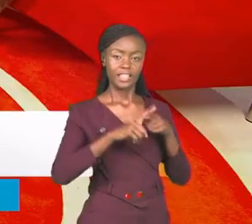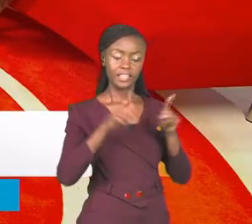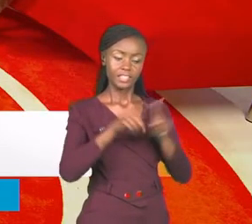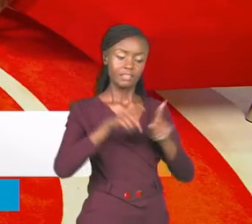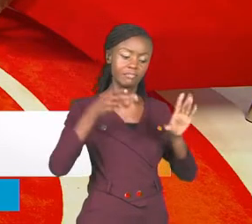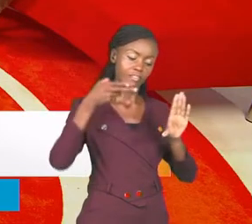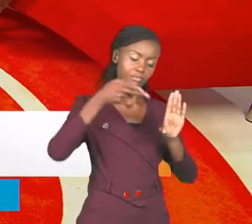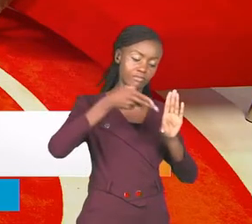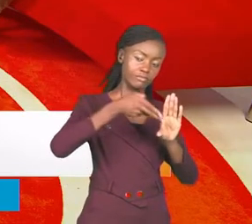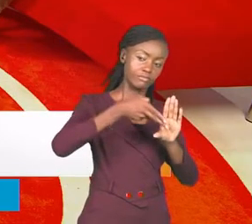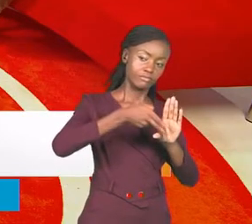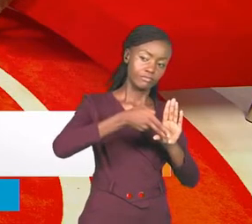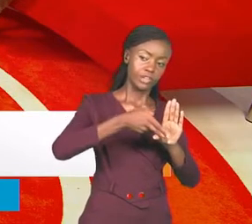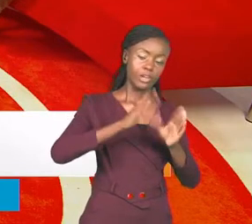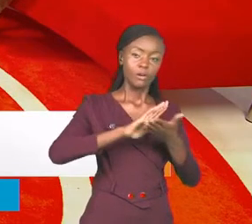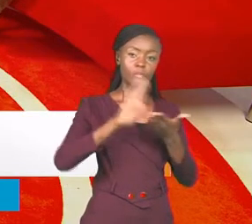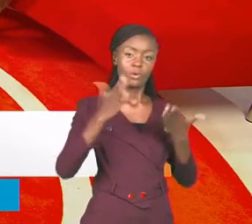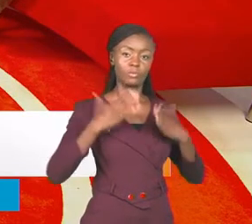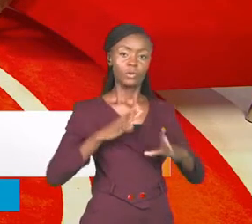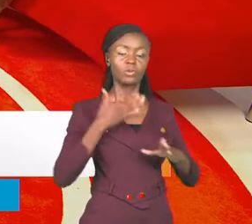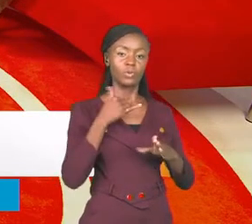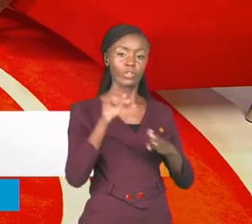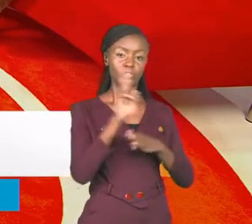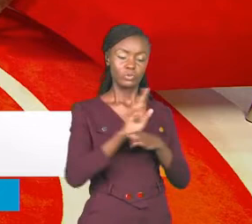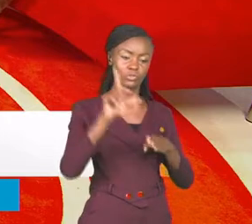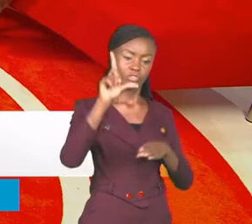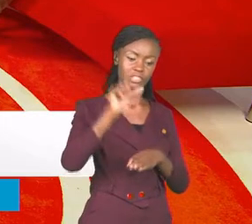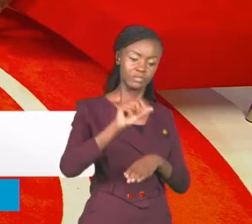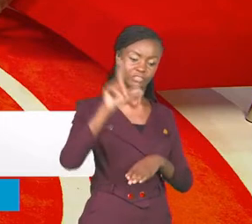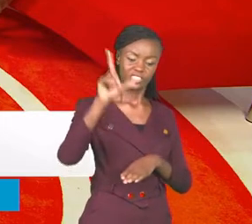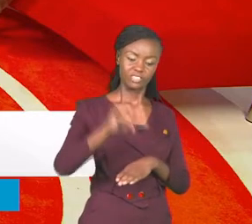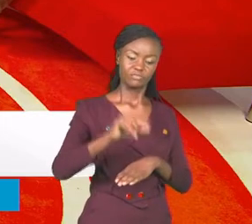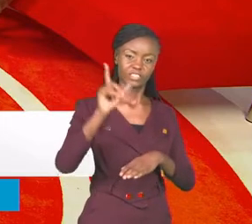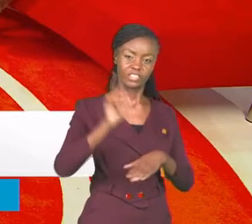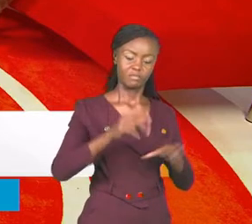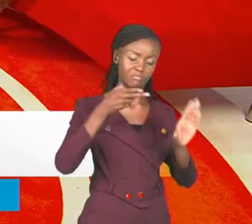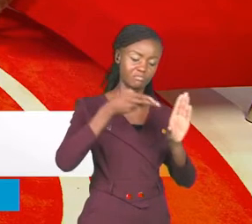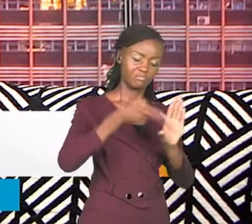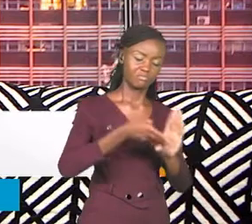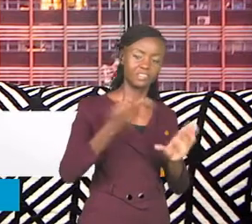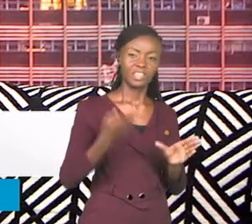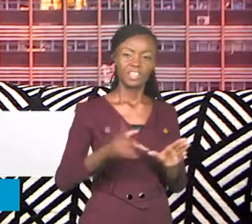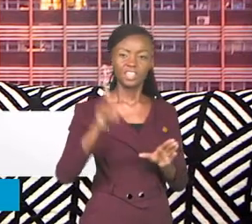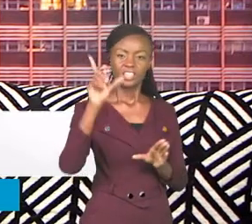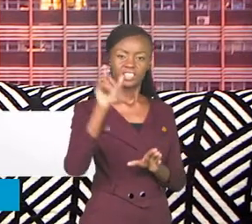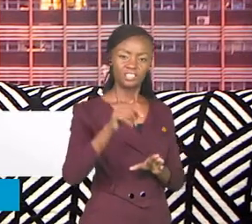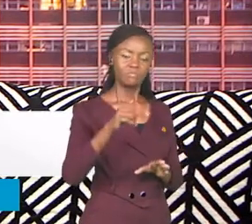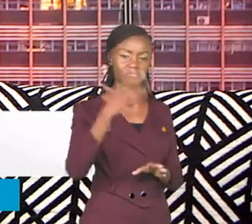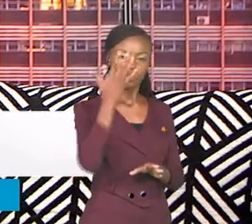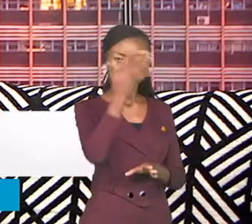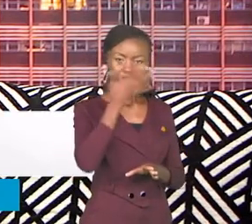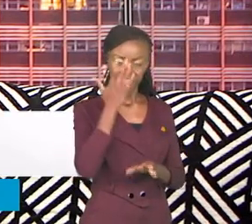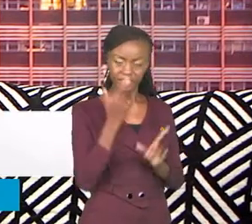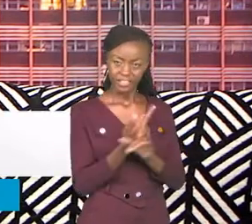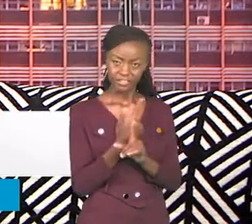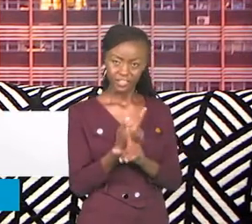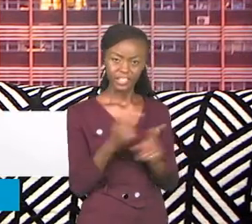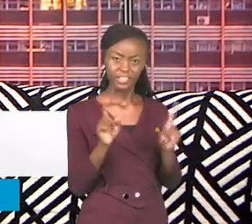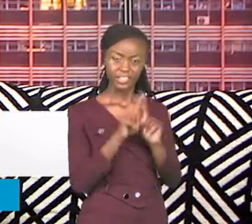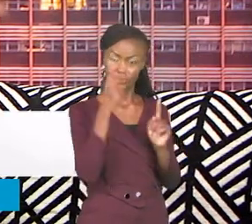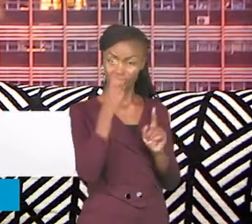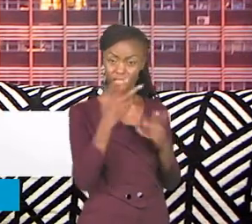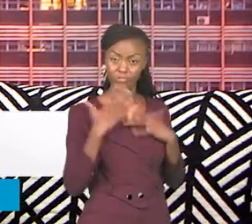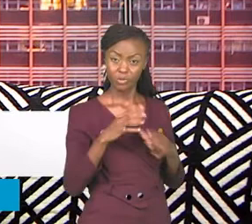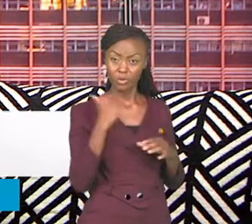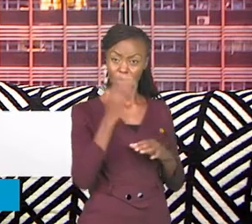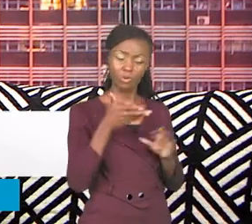used. Majority of us Kenyans want to go for cheap lubricants, fuels and all that. Yeah. We've seen people